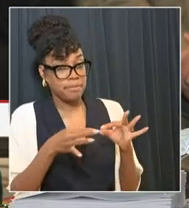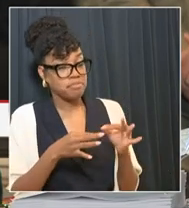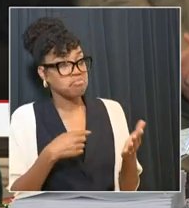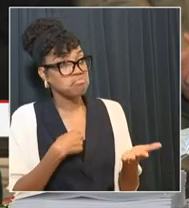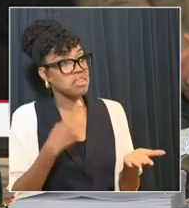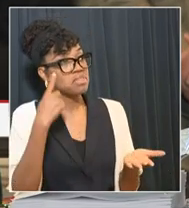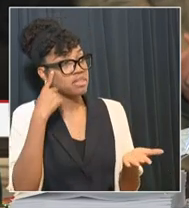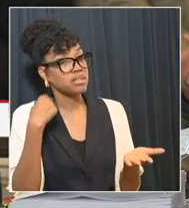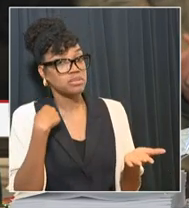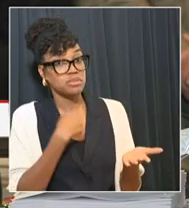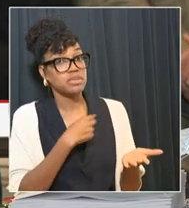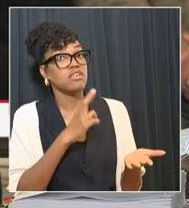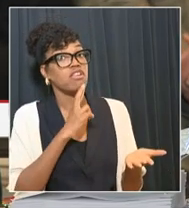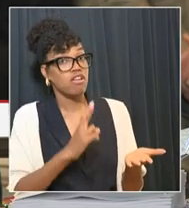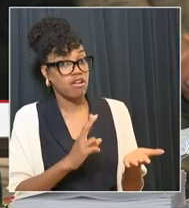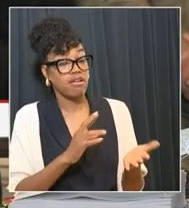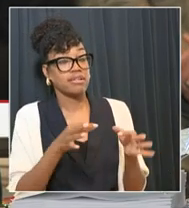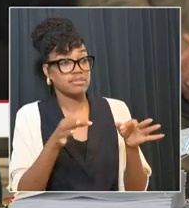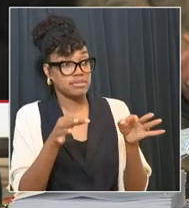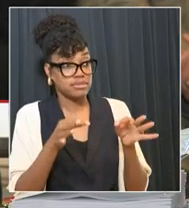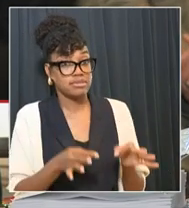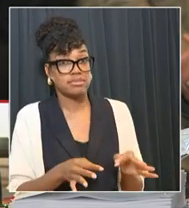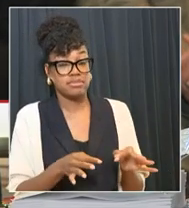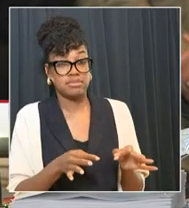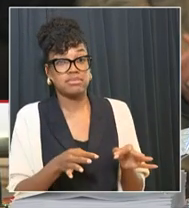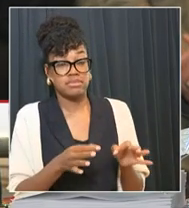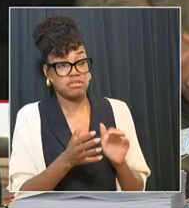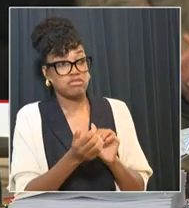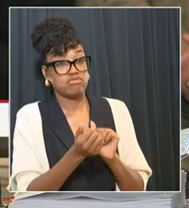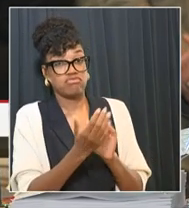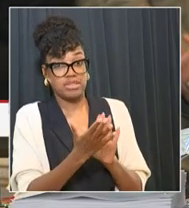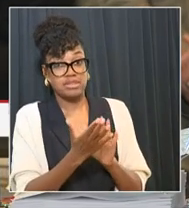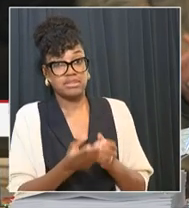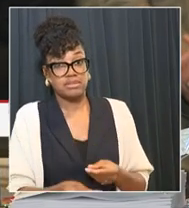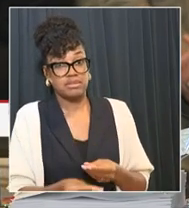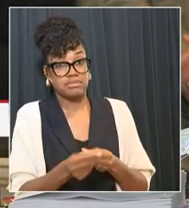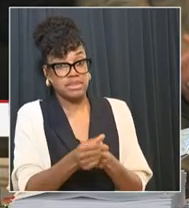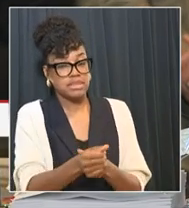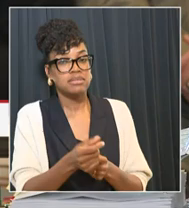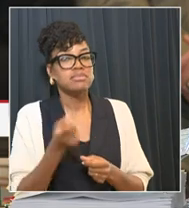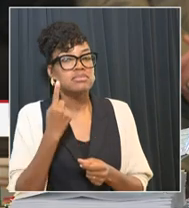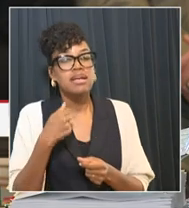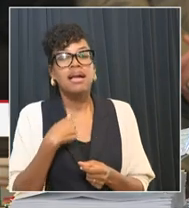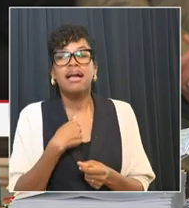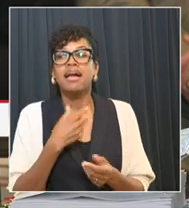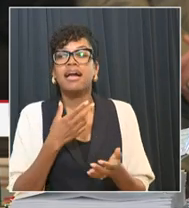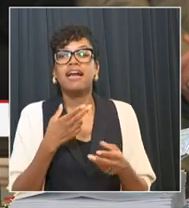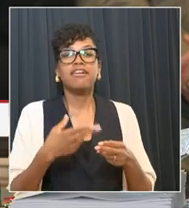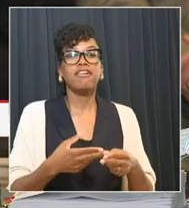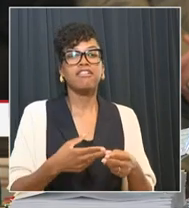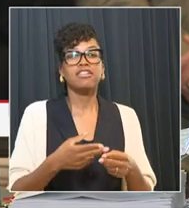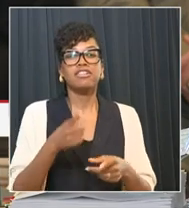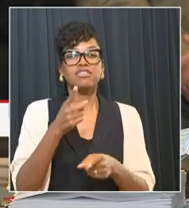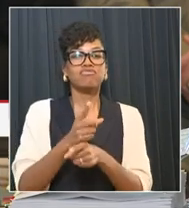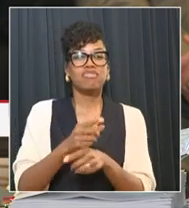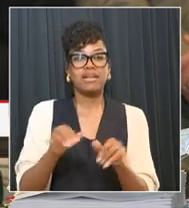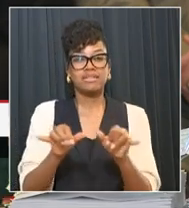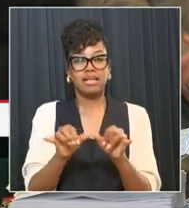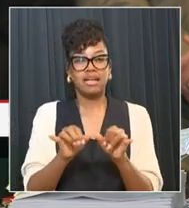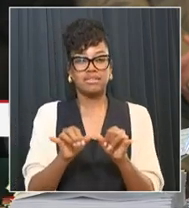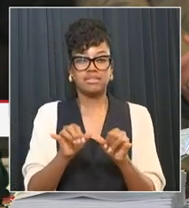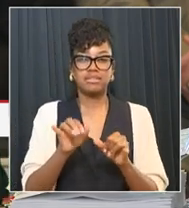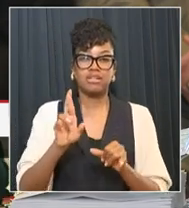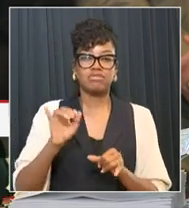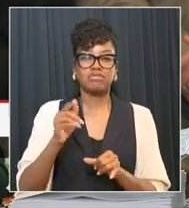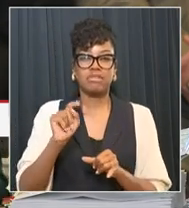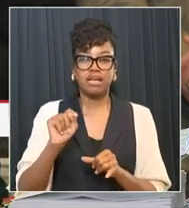we are significantly addressing how, and I call it kind of right-sizing,